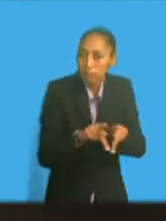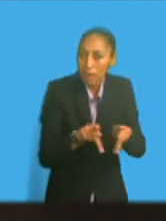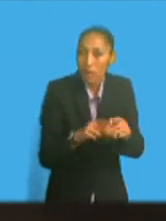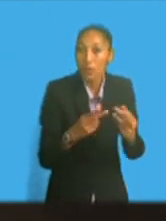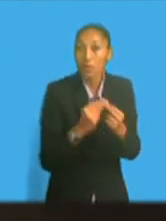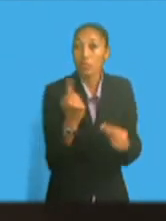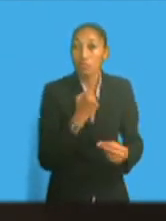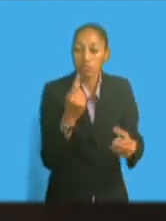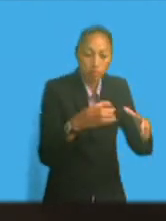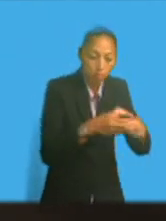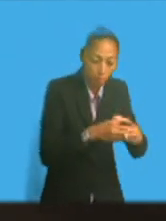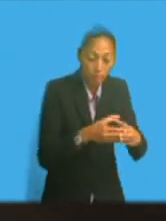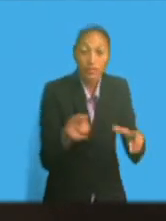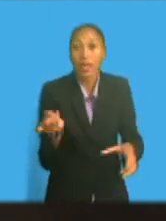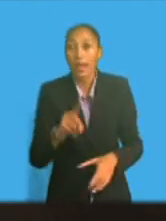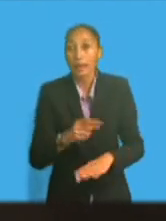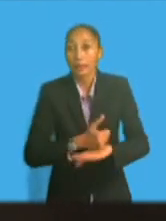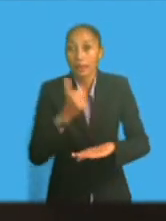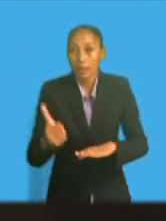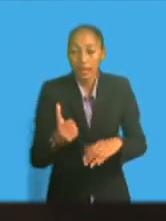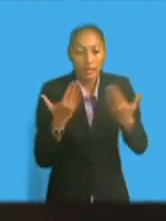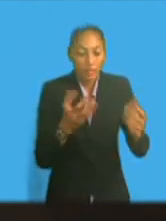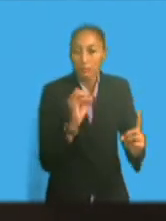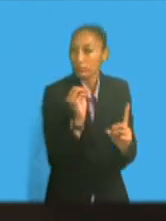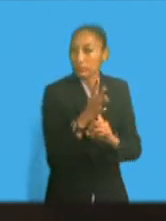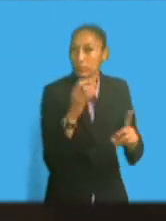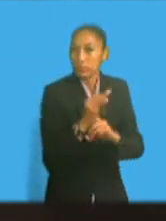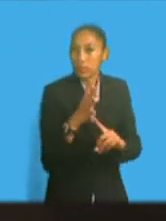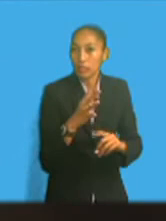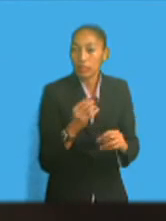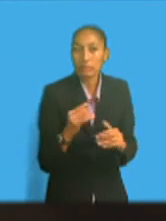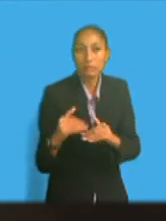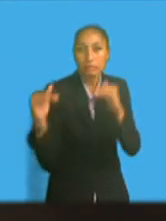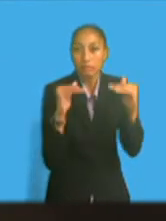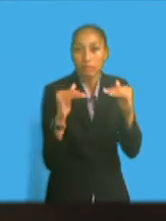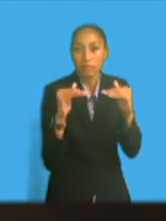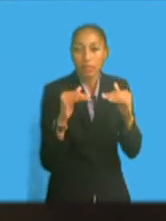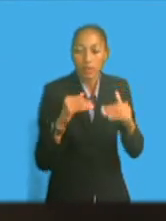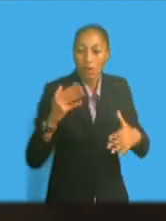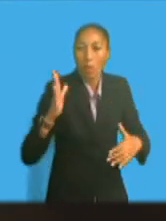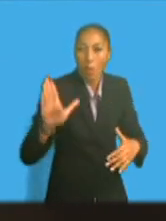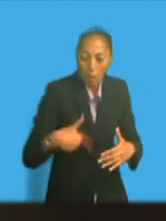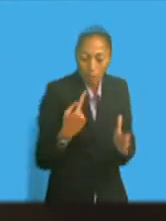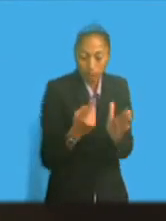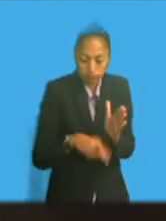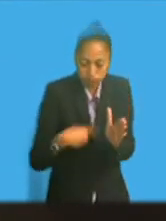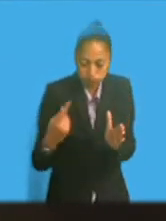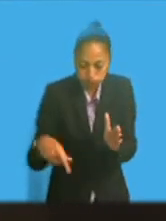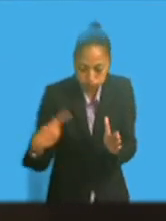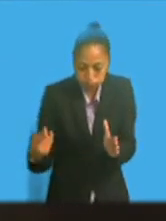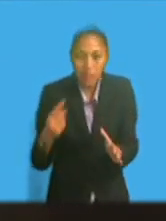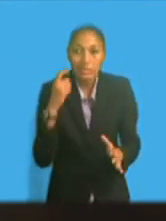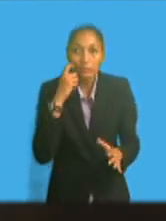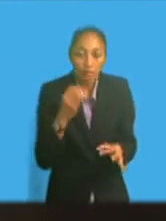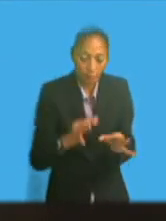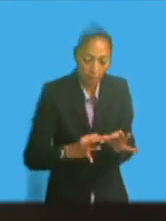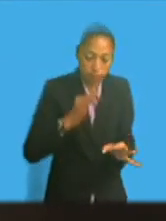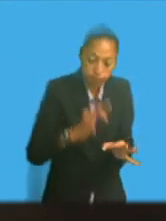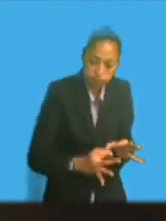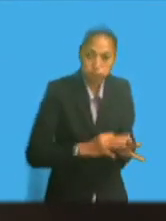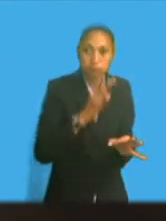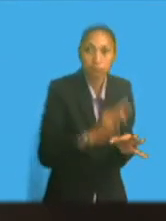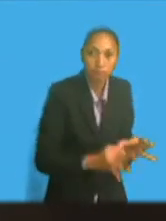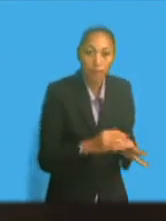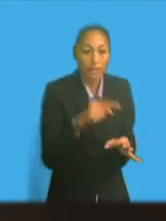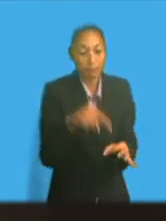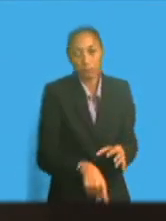government give us a unique advantage, and we must continue to make conscious efforts to cultivate and strengthen fish